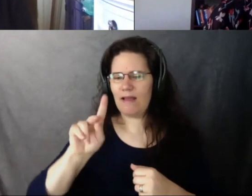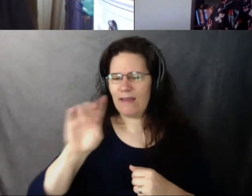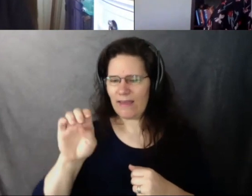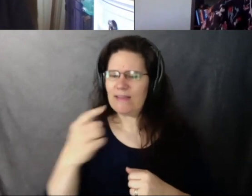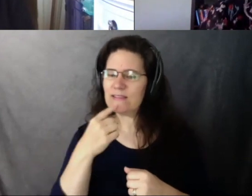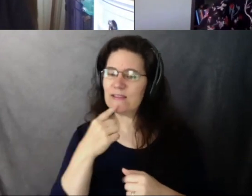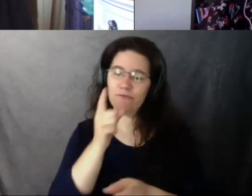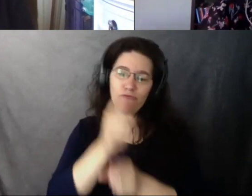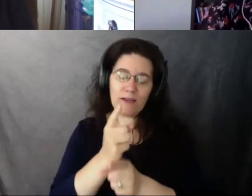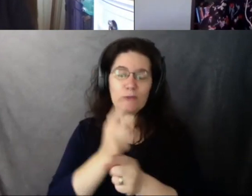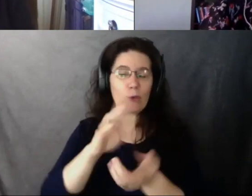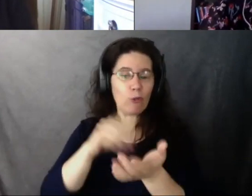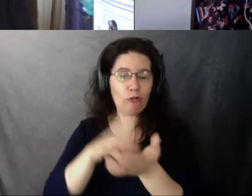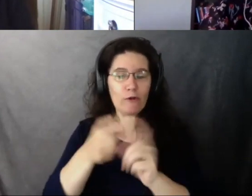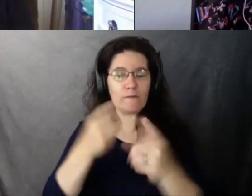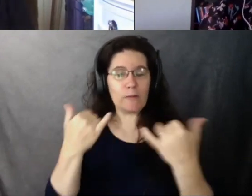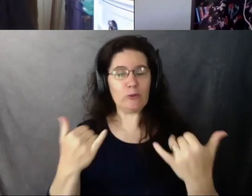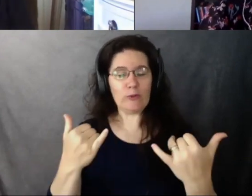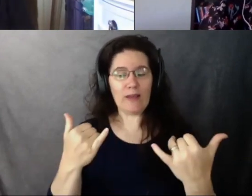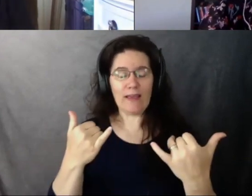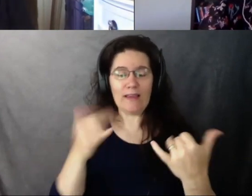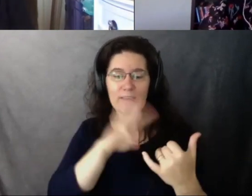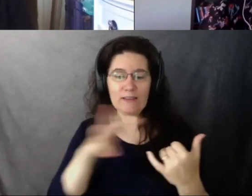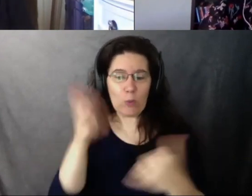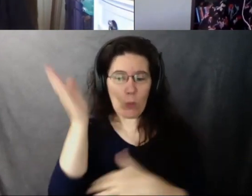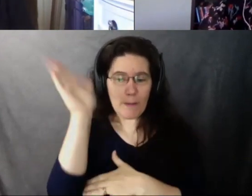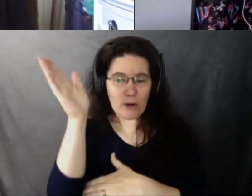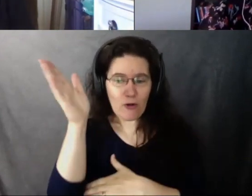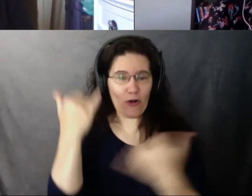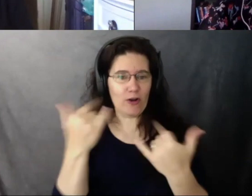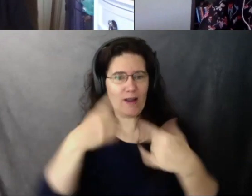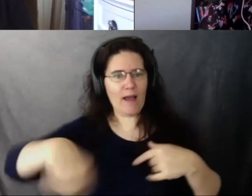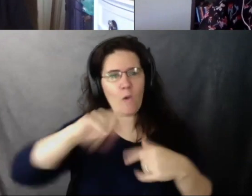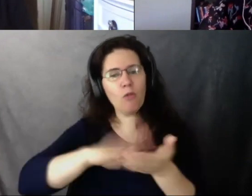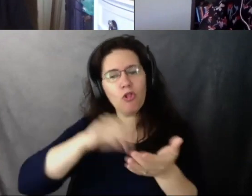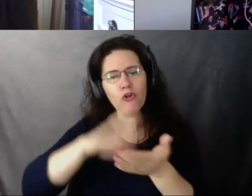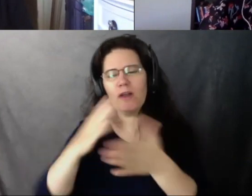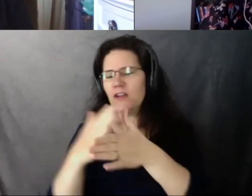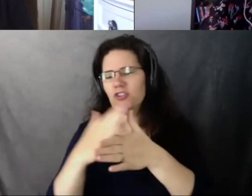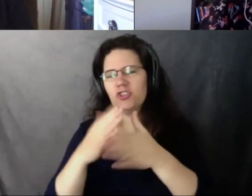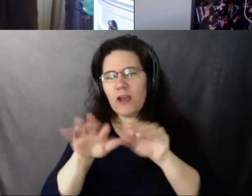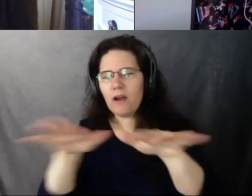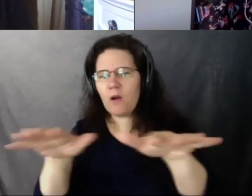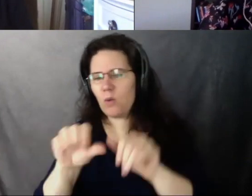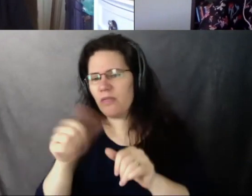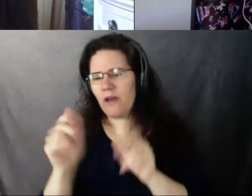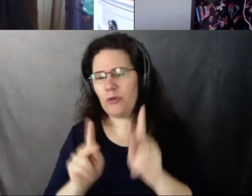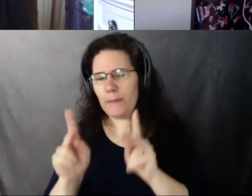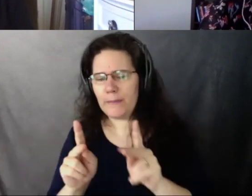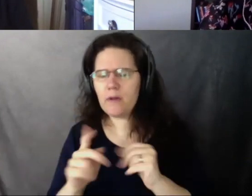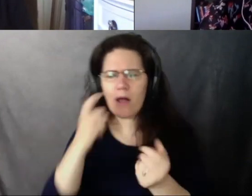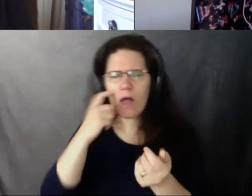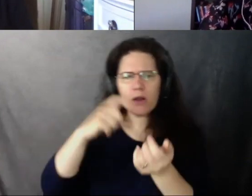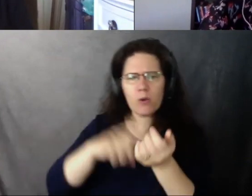So we have a few questions in the chat box, and I'll hopefully get to all of them by the end of the